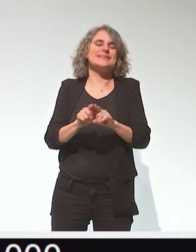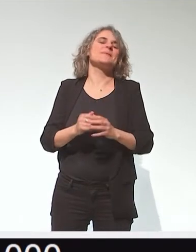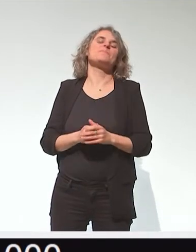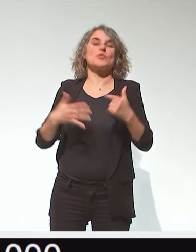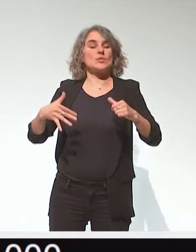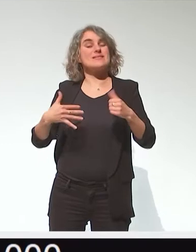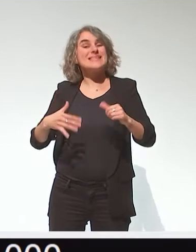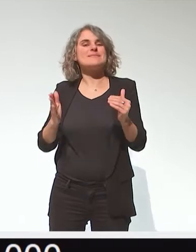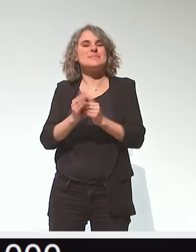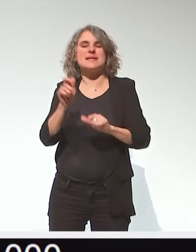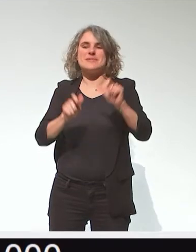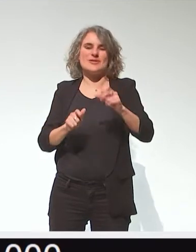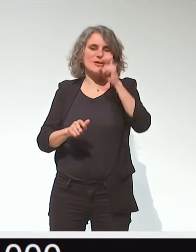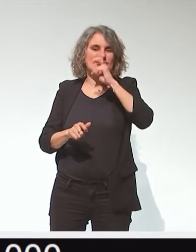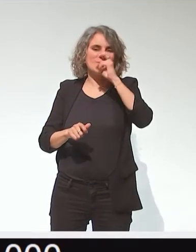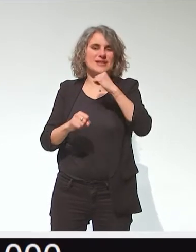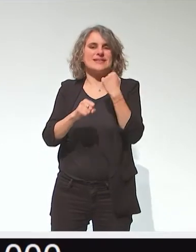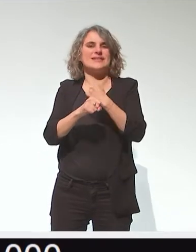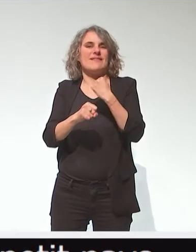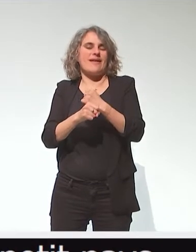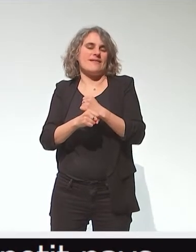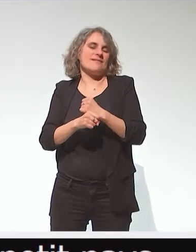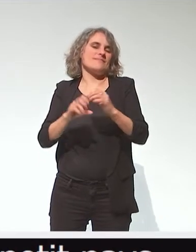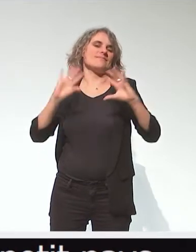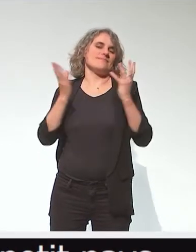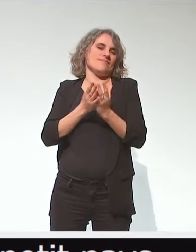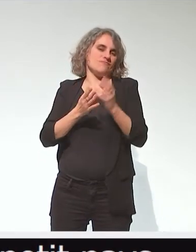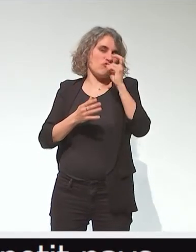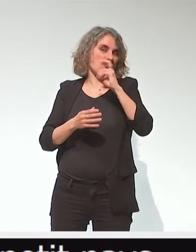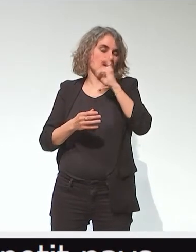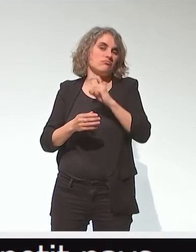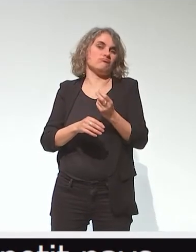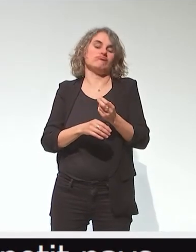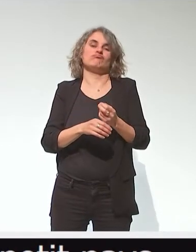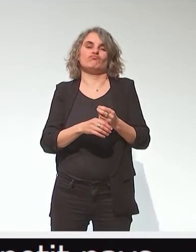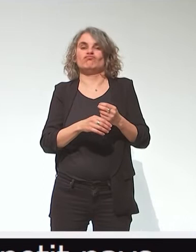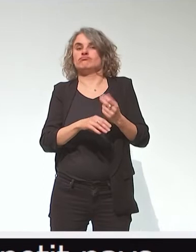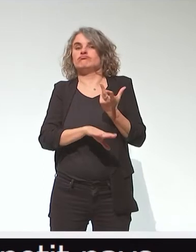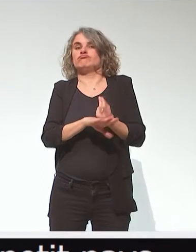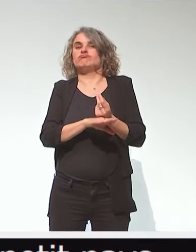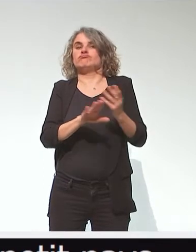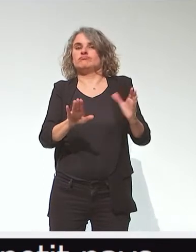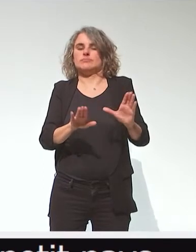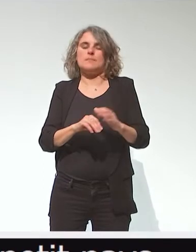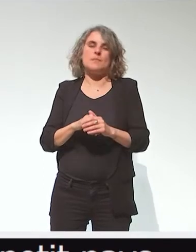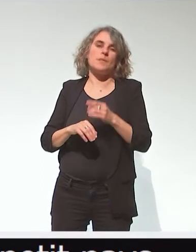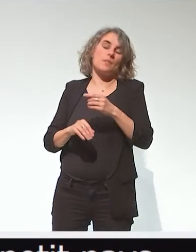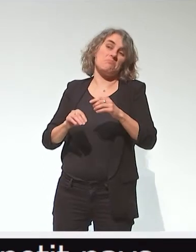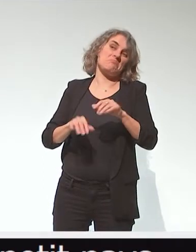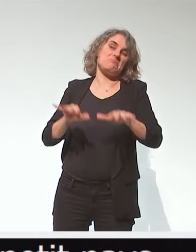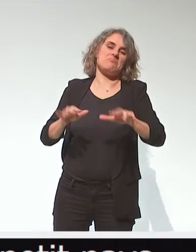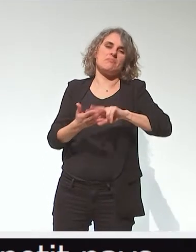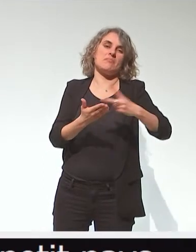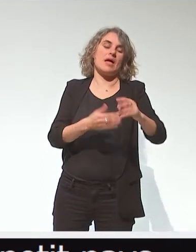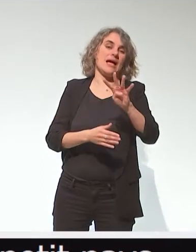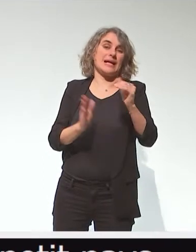may be for you. So 16,000 job seekers. The job office